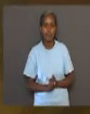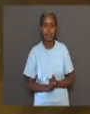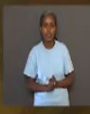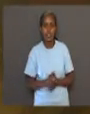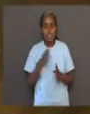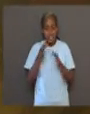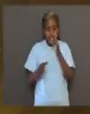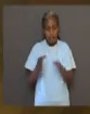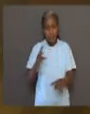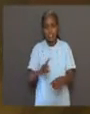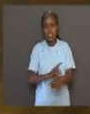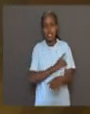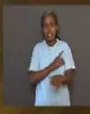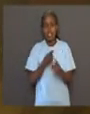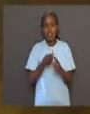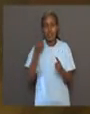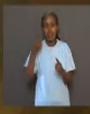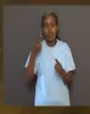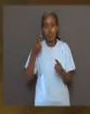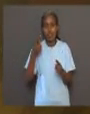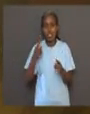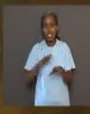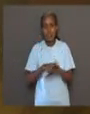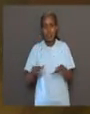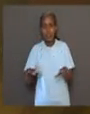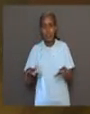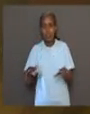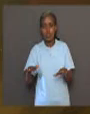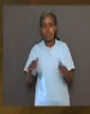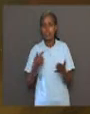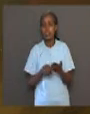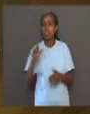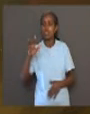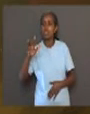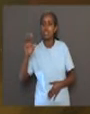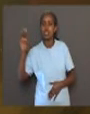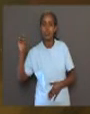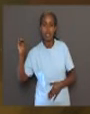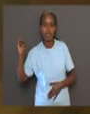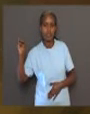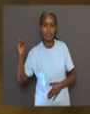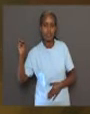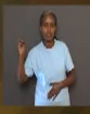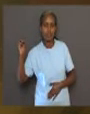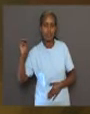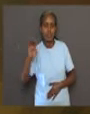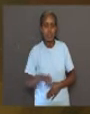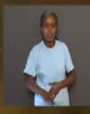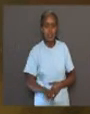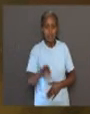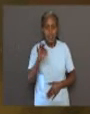the distance from the floor to the ceiling is 3 meters, find